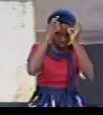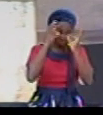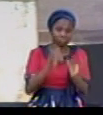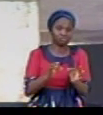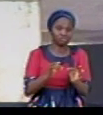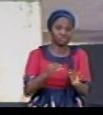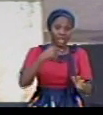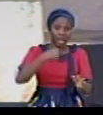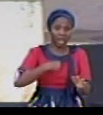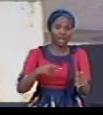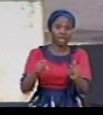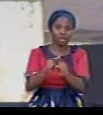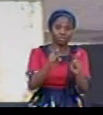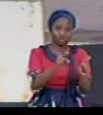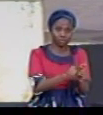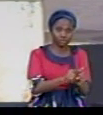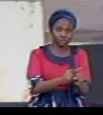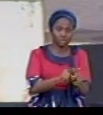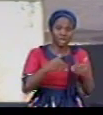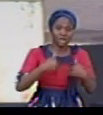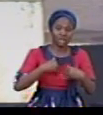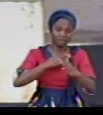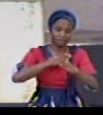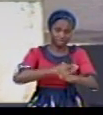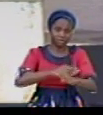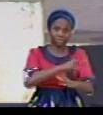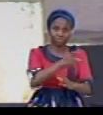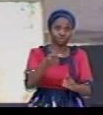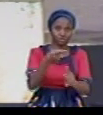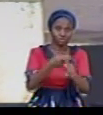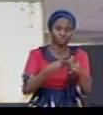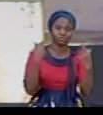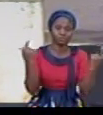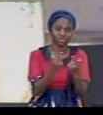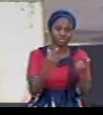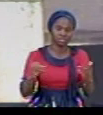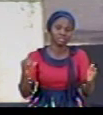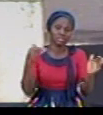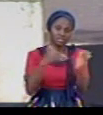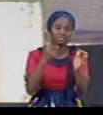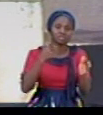I have kept you from sinning against me.